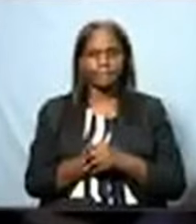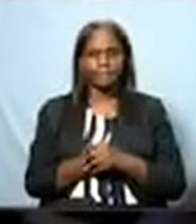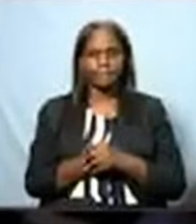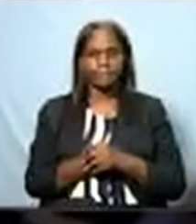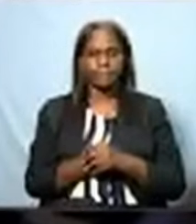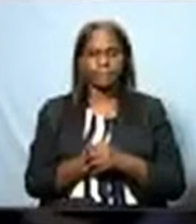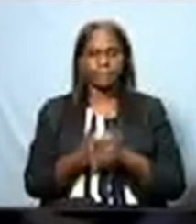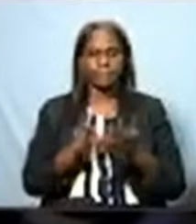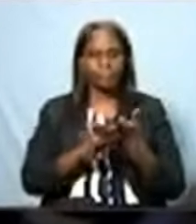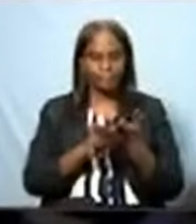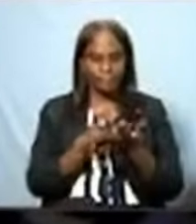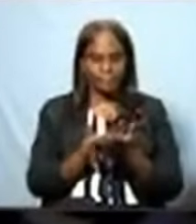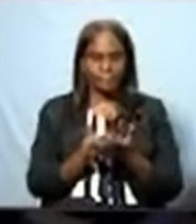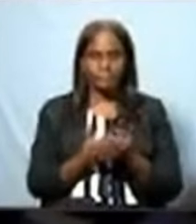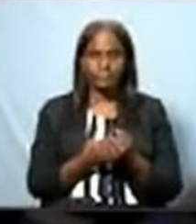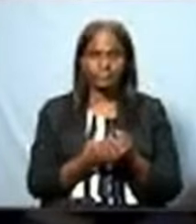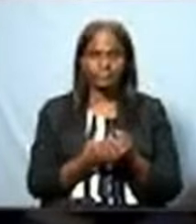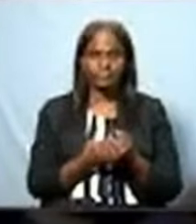Witness,